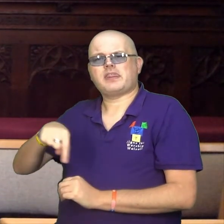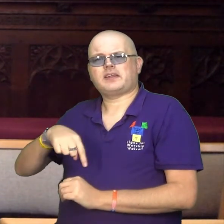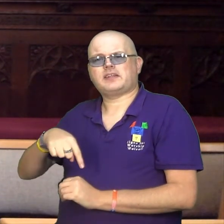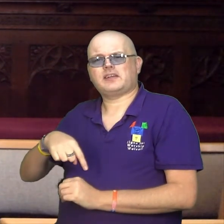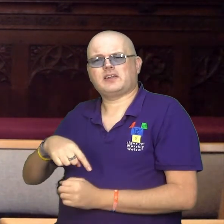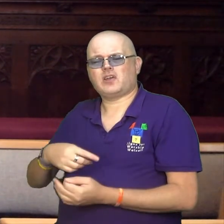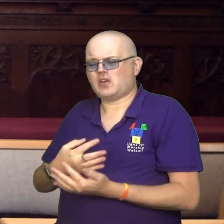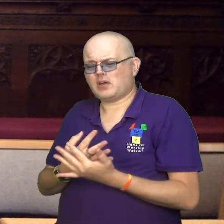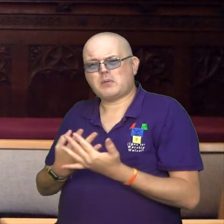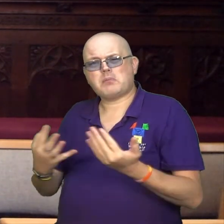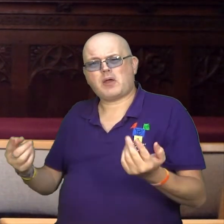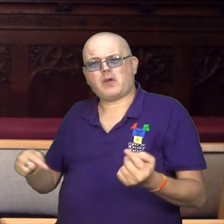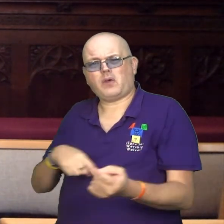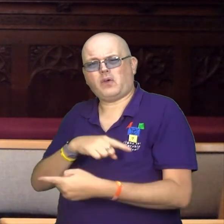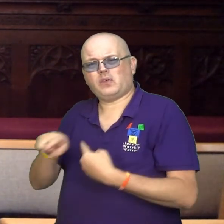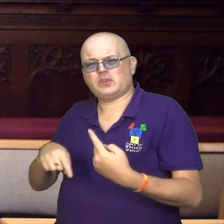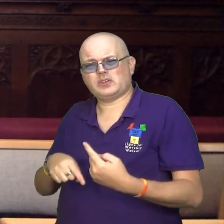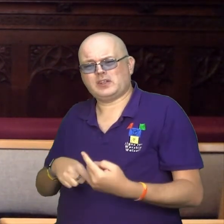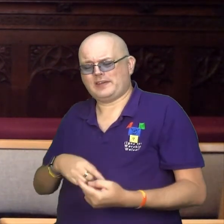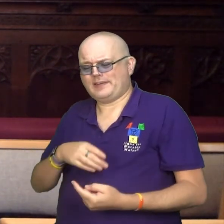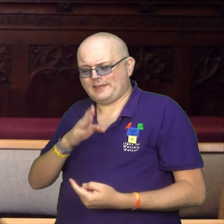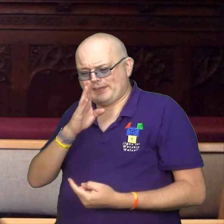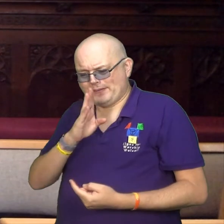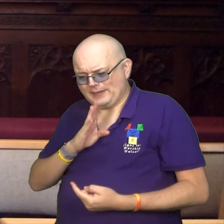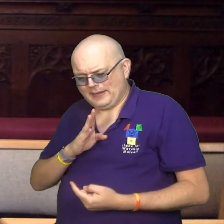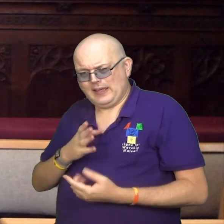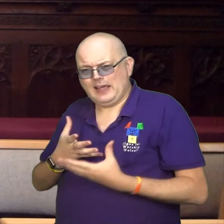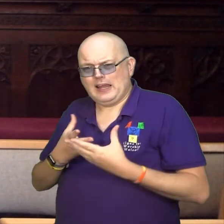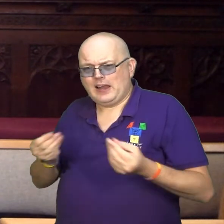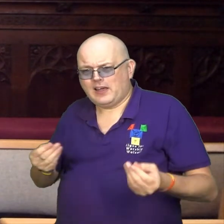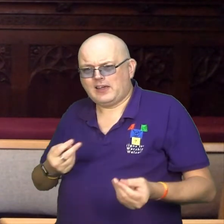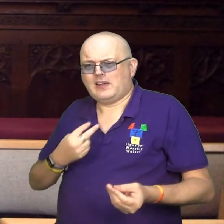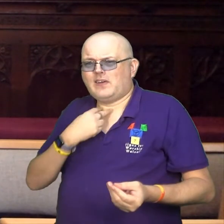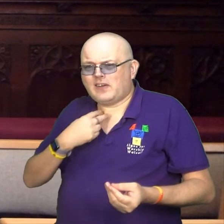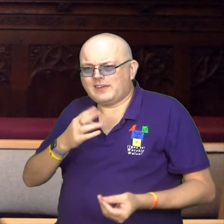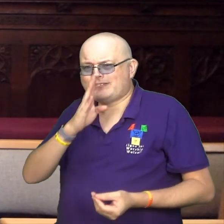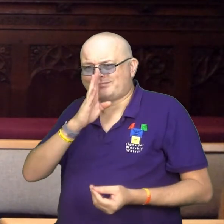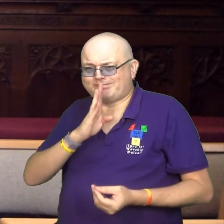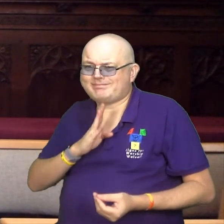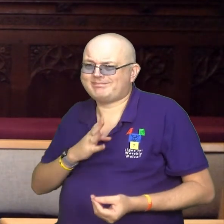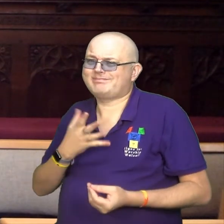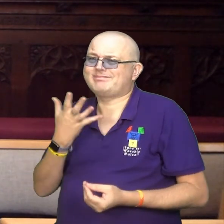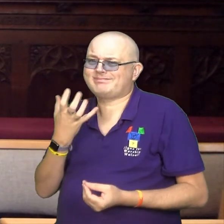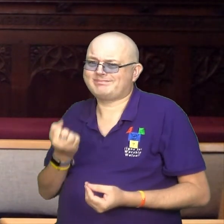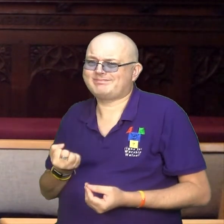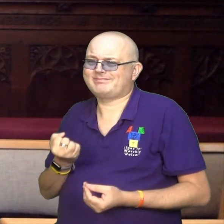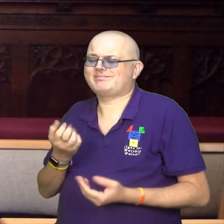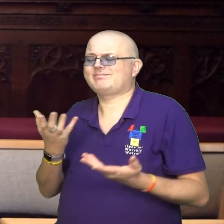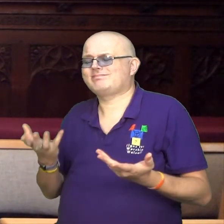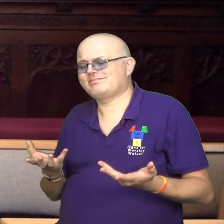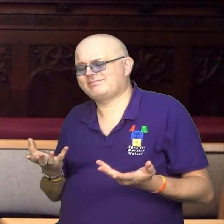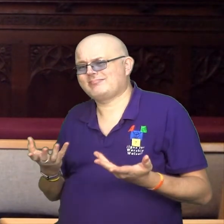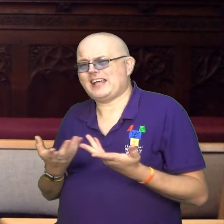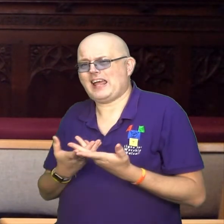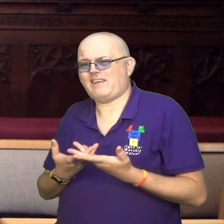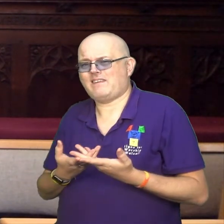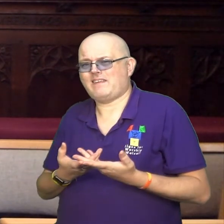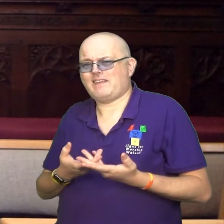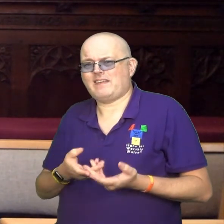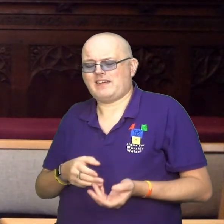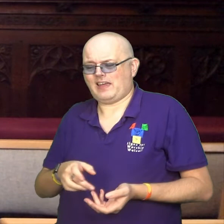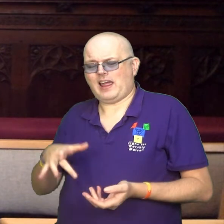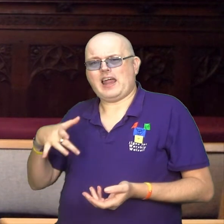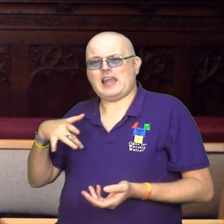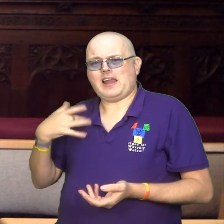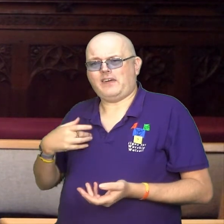year, many of us have suffered loss or grief, whether that is the